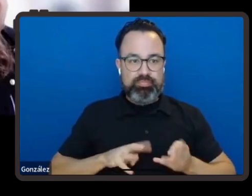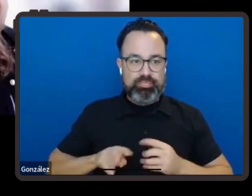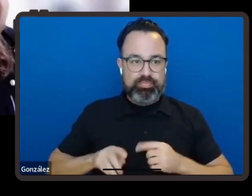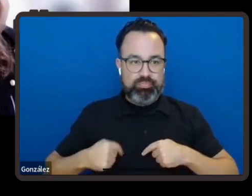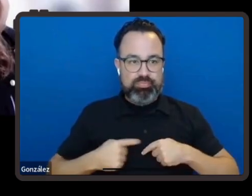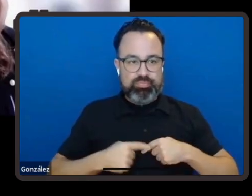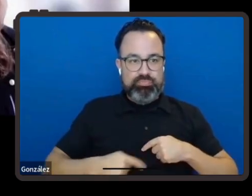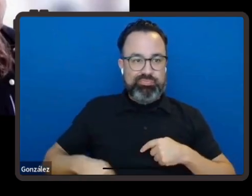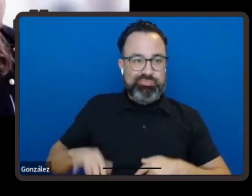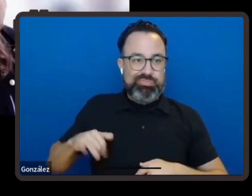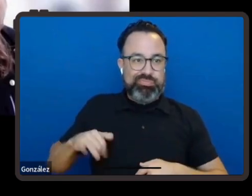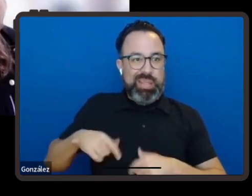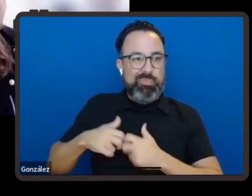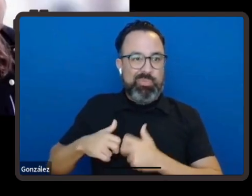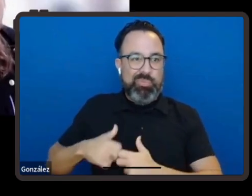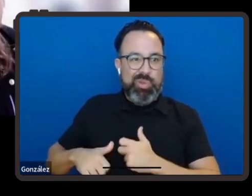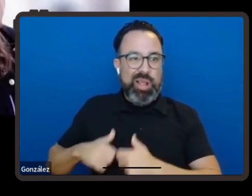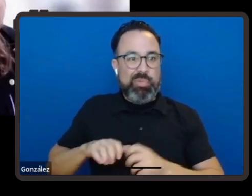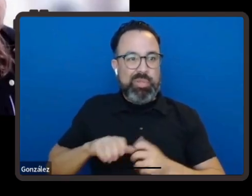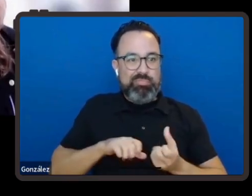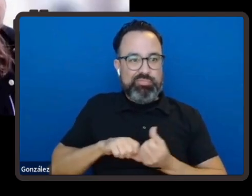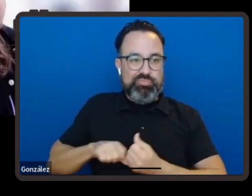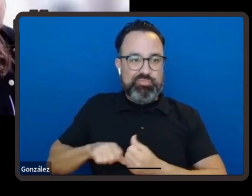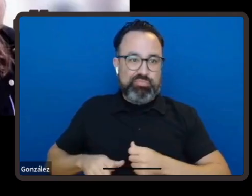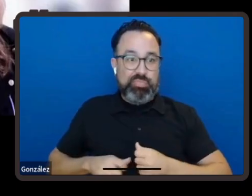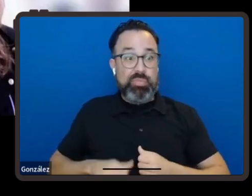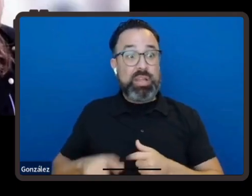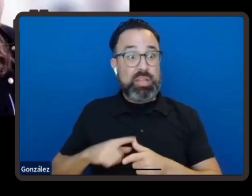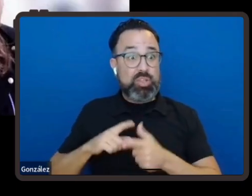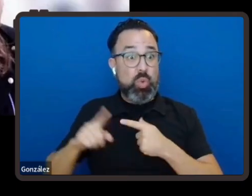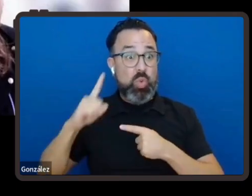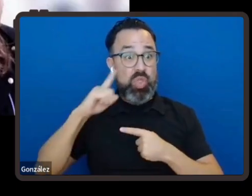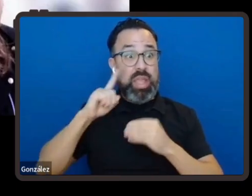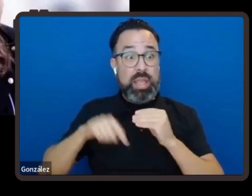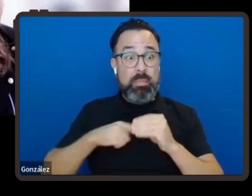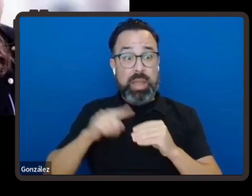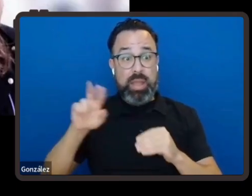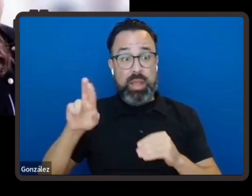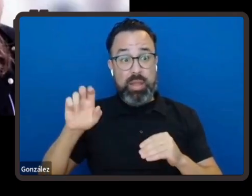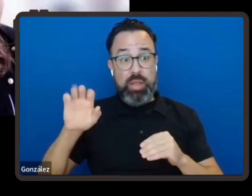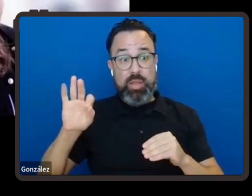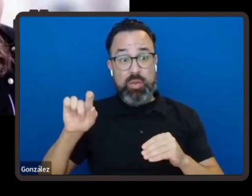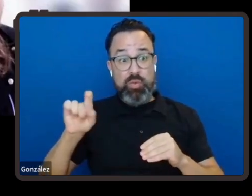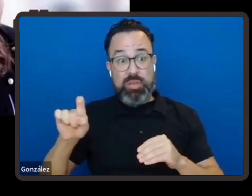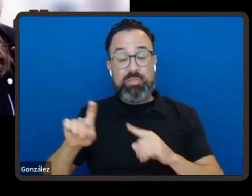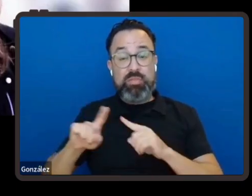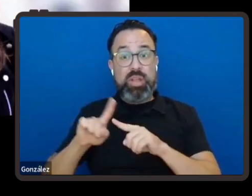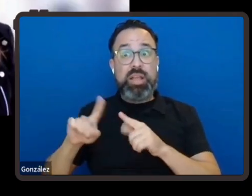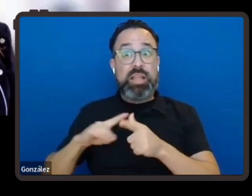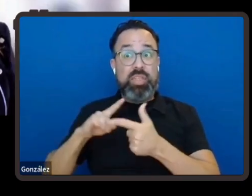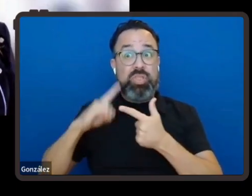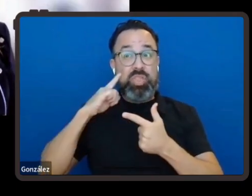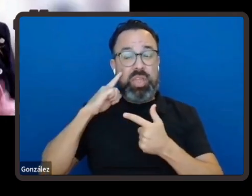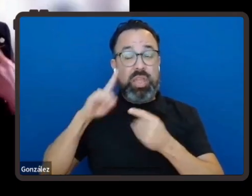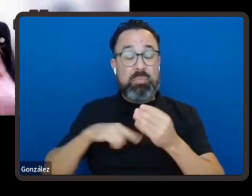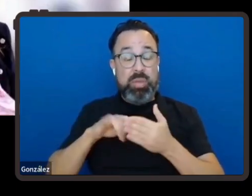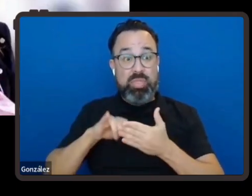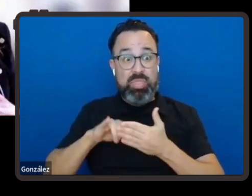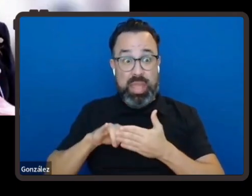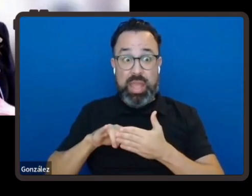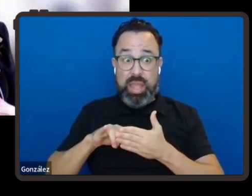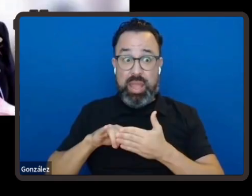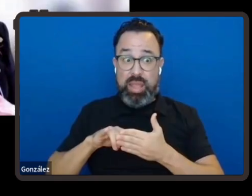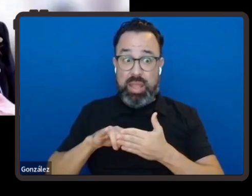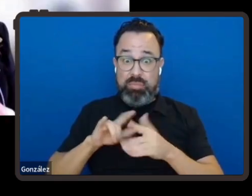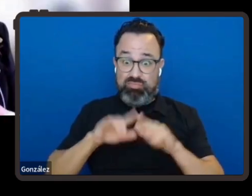about reflux, treat that aggressively. And then you need to think about probably getting a scope